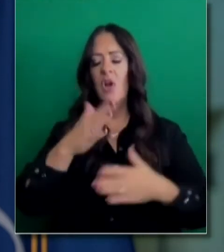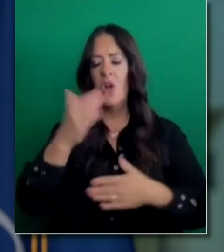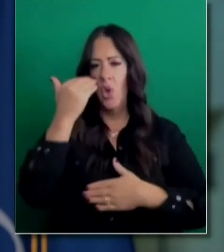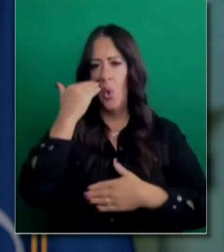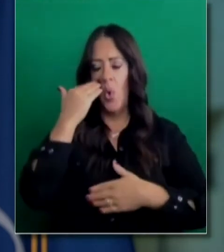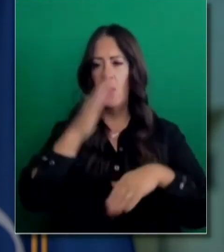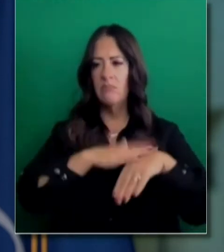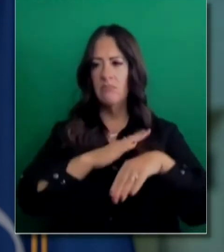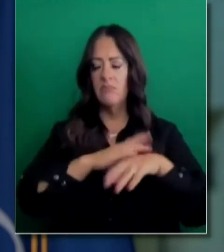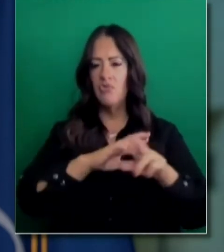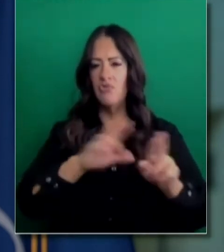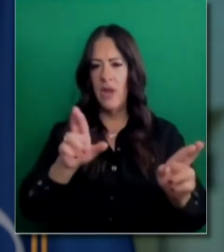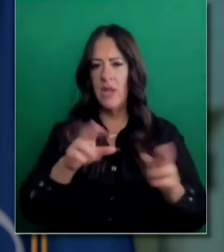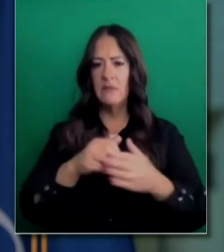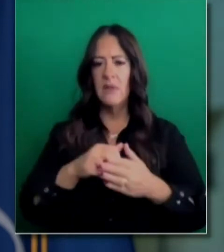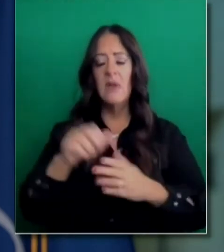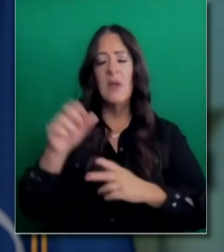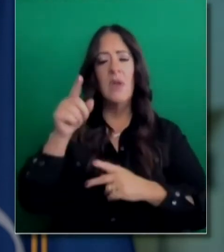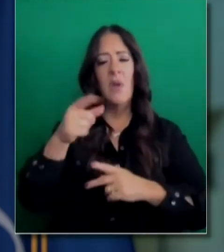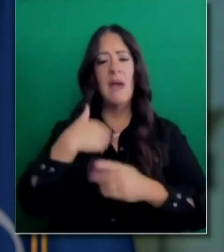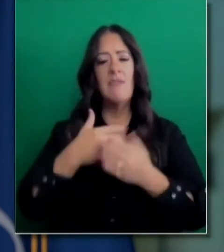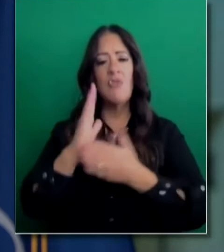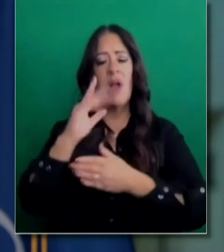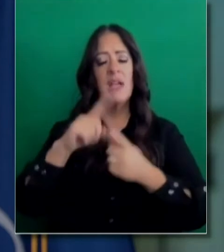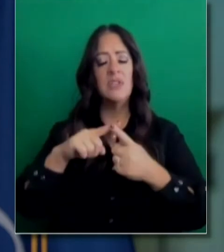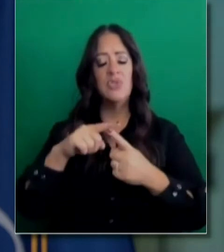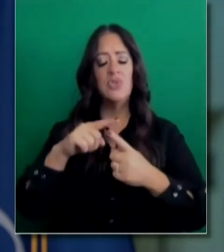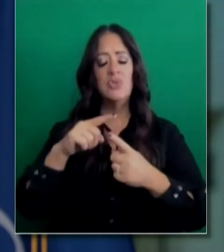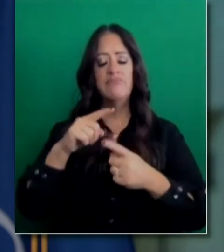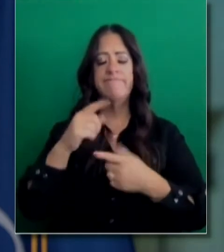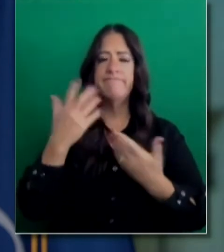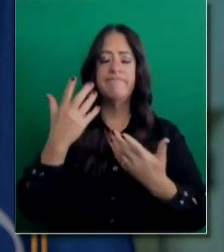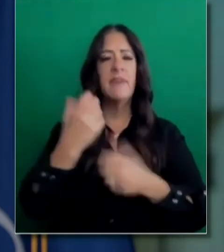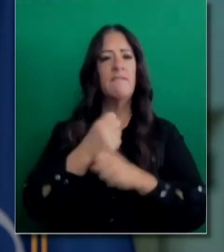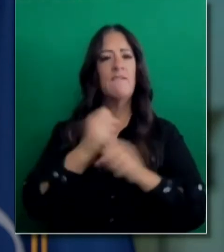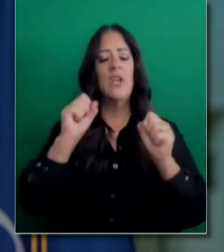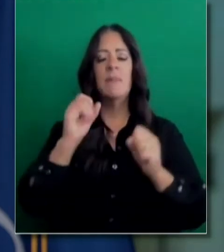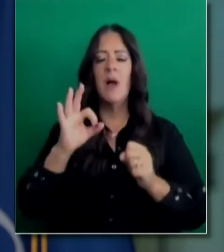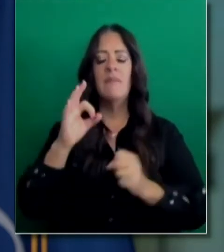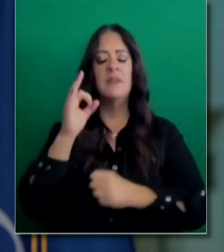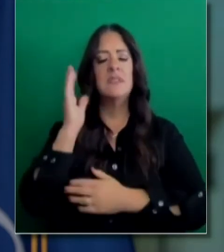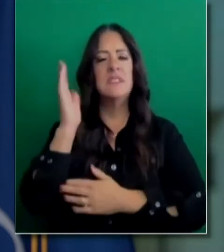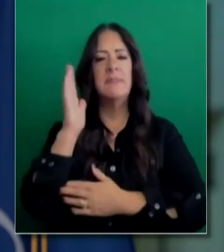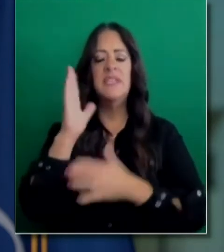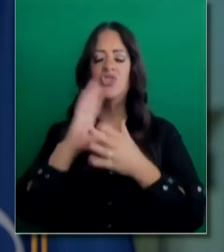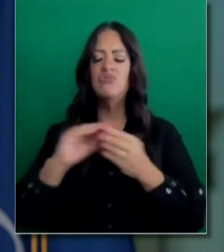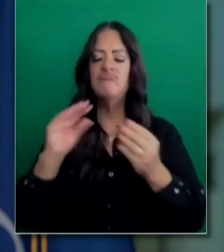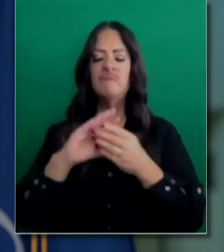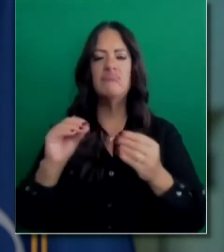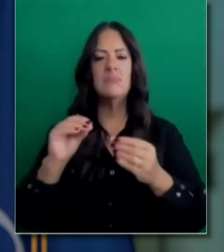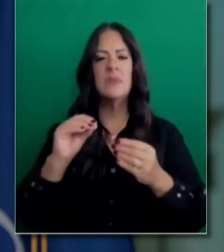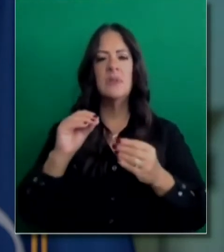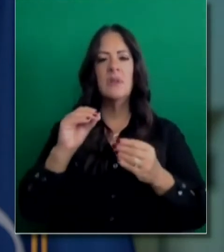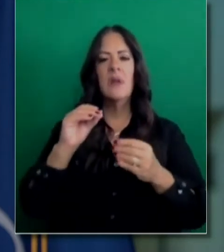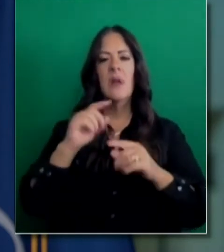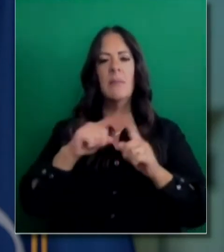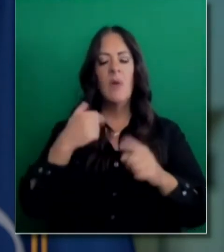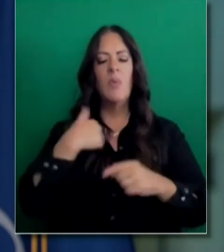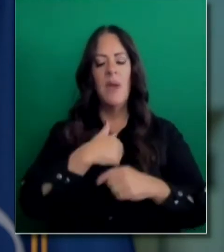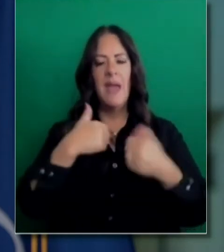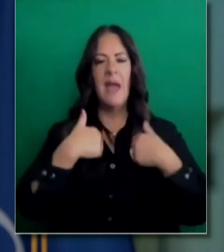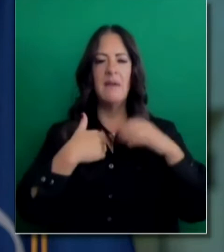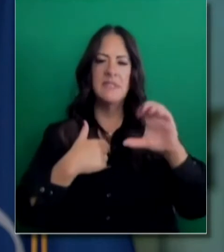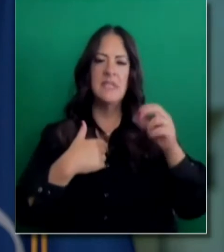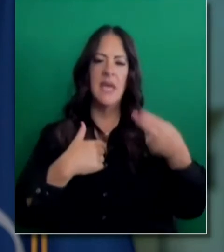can be advanced, but there's no violence. And so those operational decisions are with the California Highway Patrol, and I'm